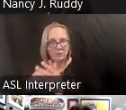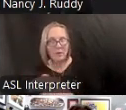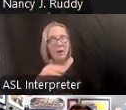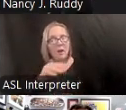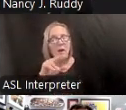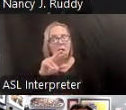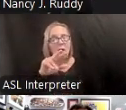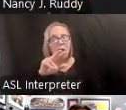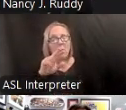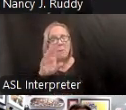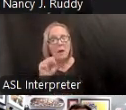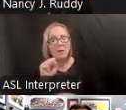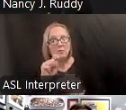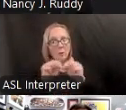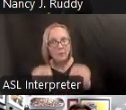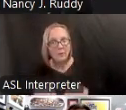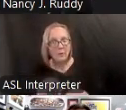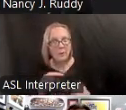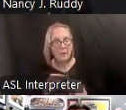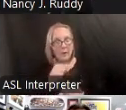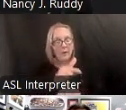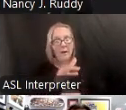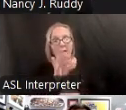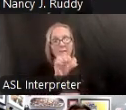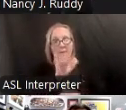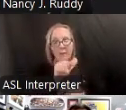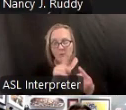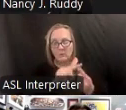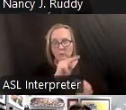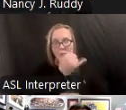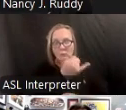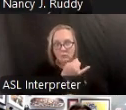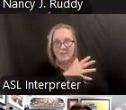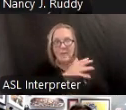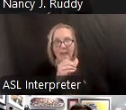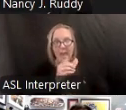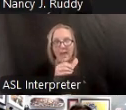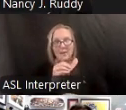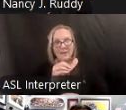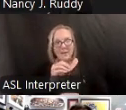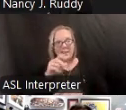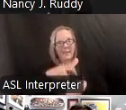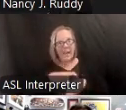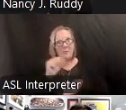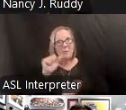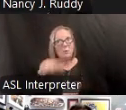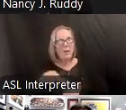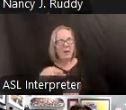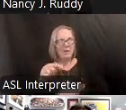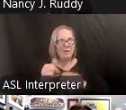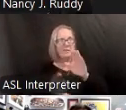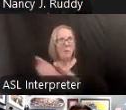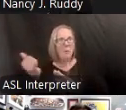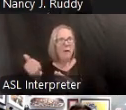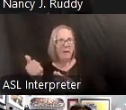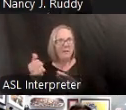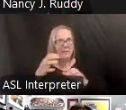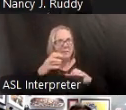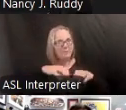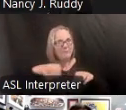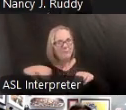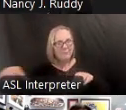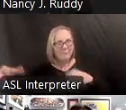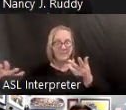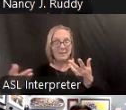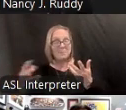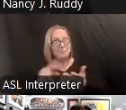Street Ferry to New Jersey, and the Times Square and 34th Street subway lines. All of this will assure that